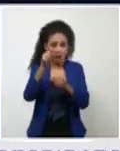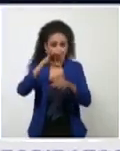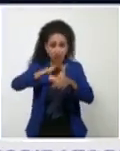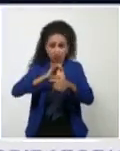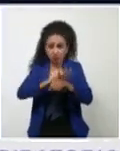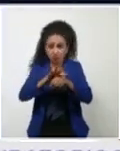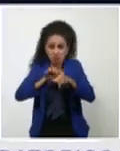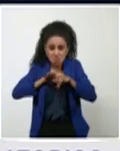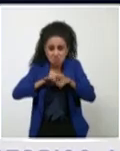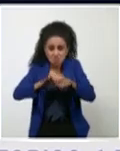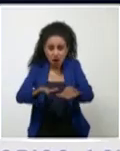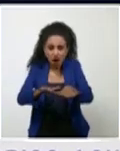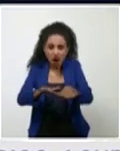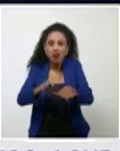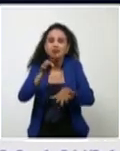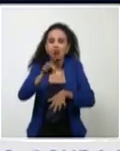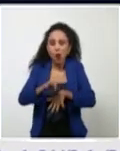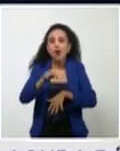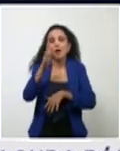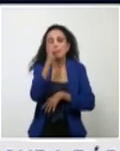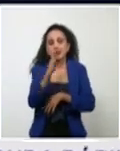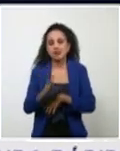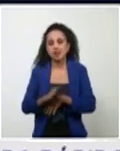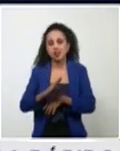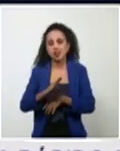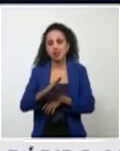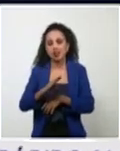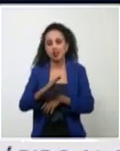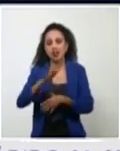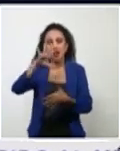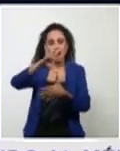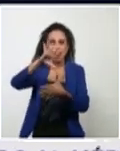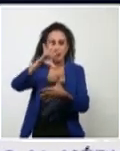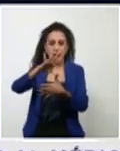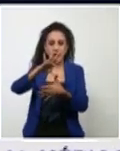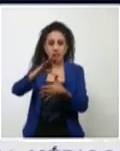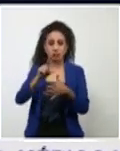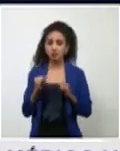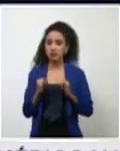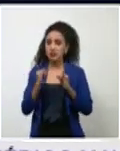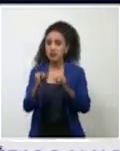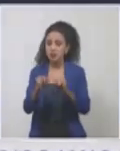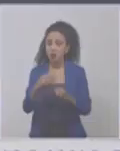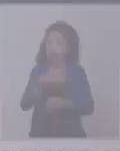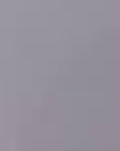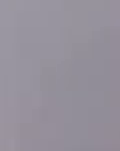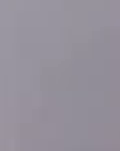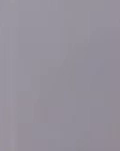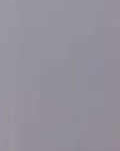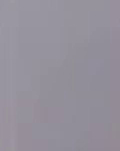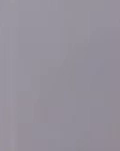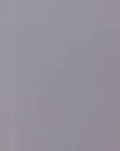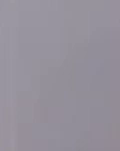in the region of the Americas. This is the information we had for today's briefing.